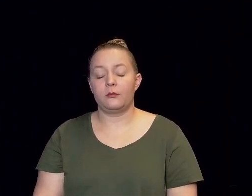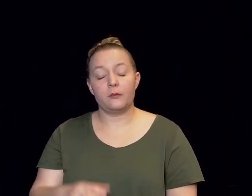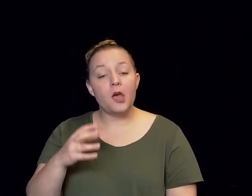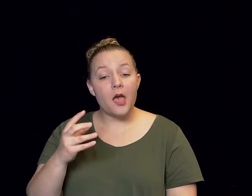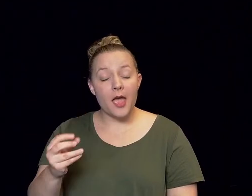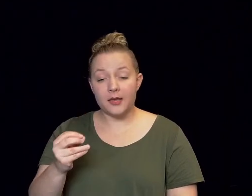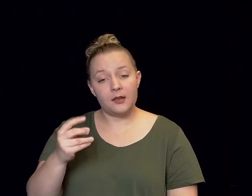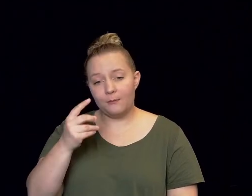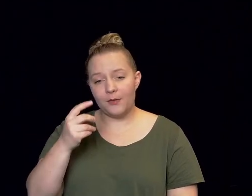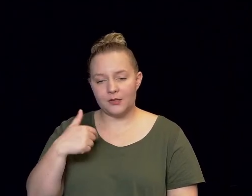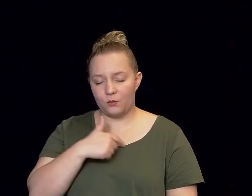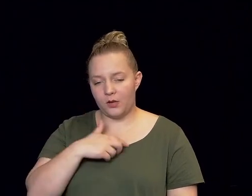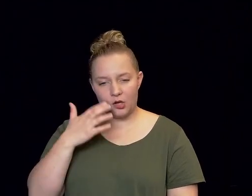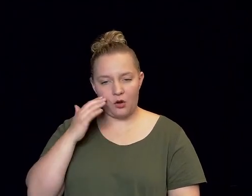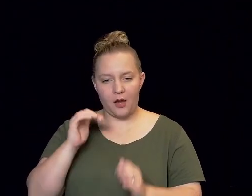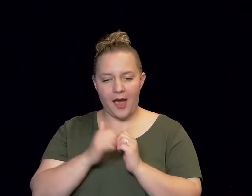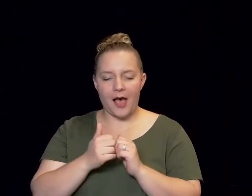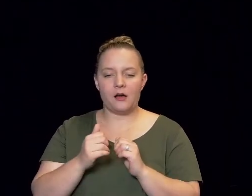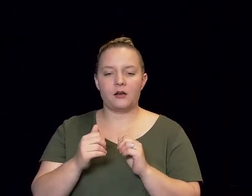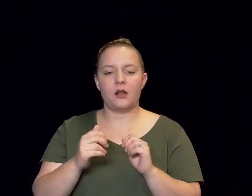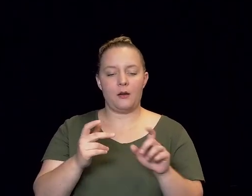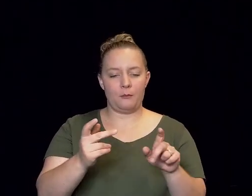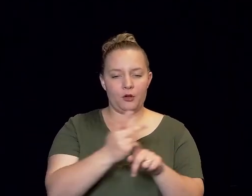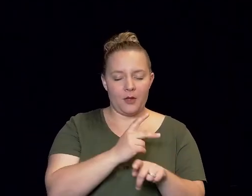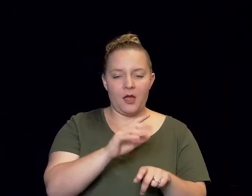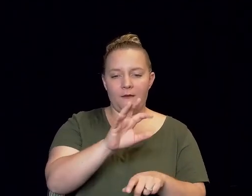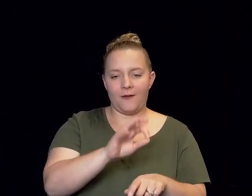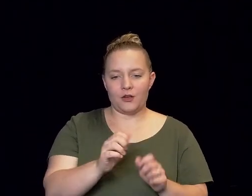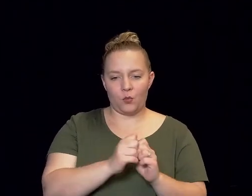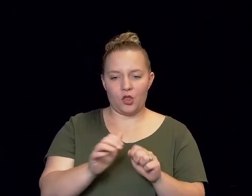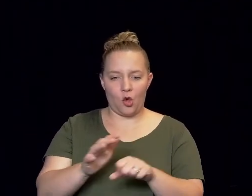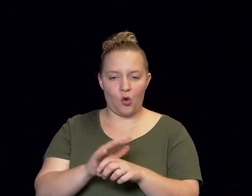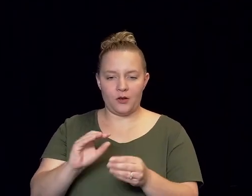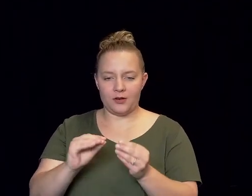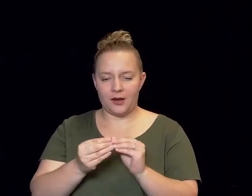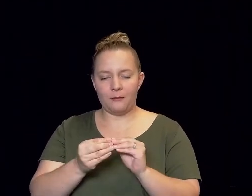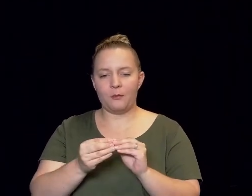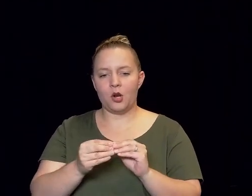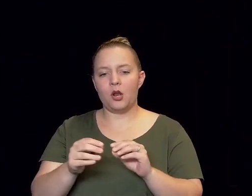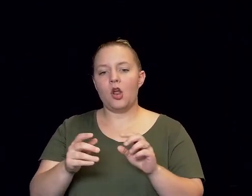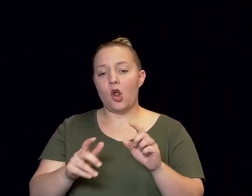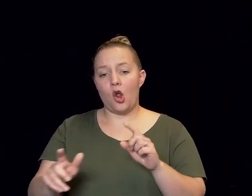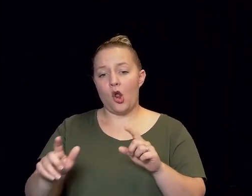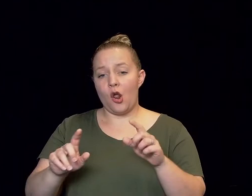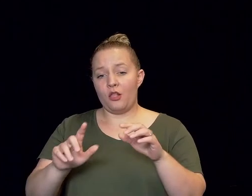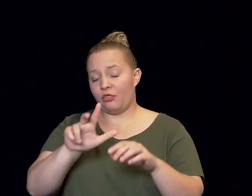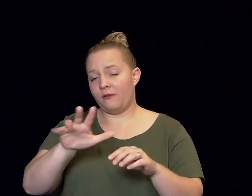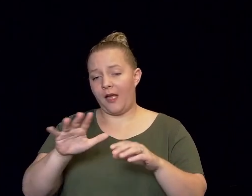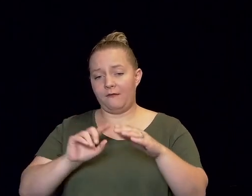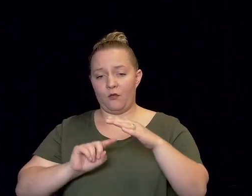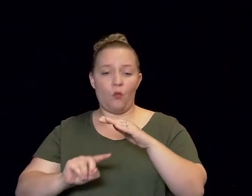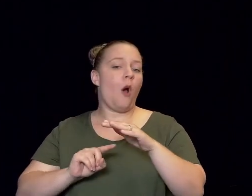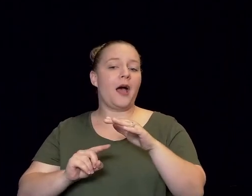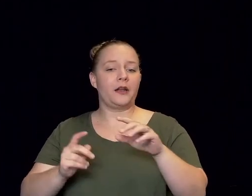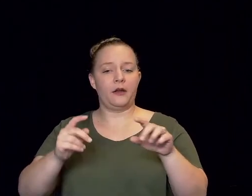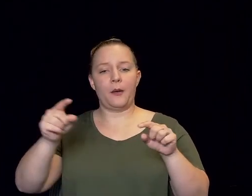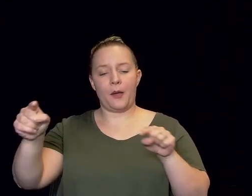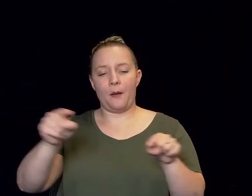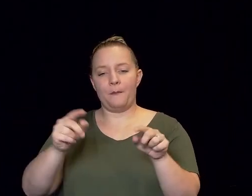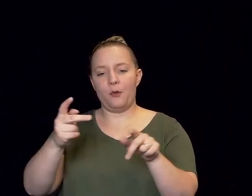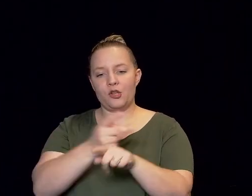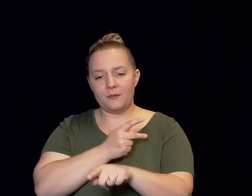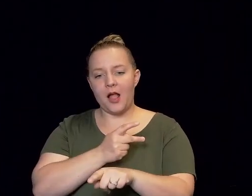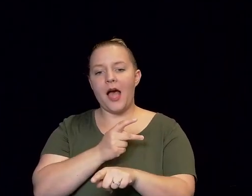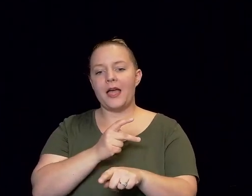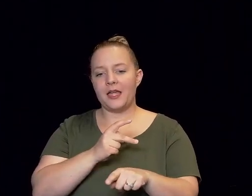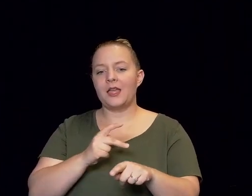And since we know how to multiply a fraction with a whole number, we put that over 1, cross simplify. I know that 1/5 times 35 is